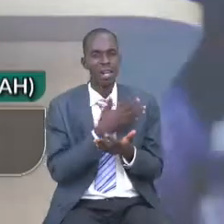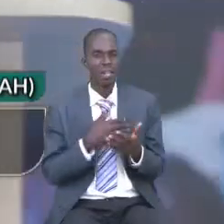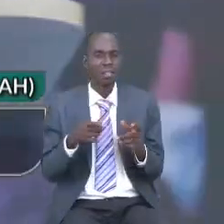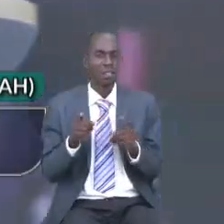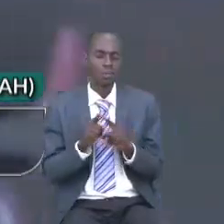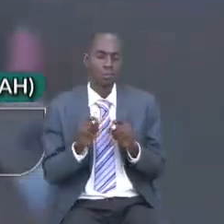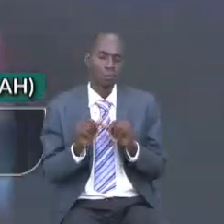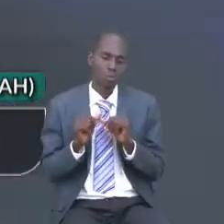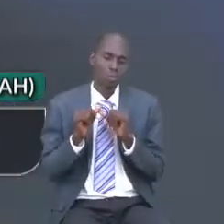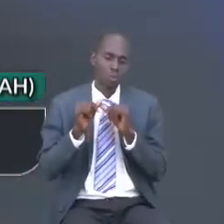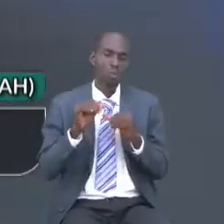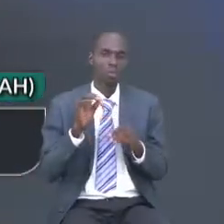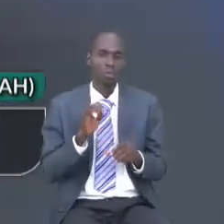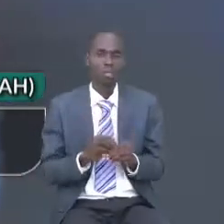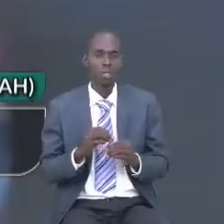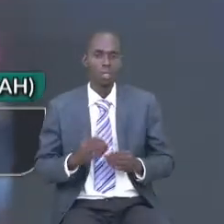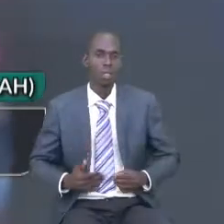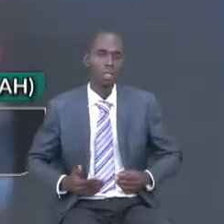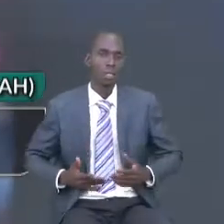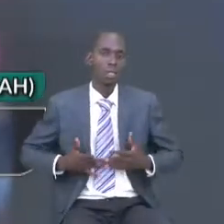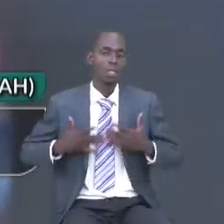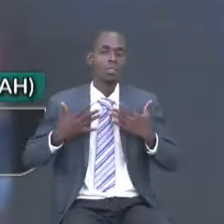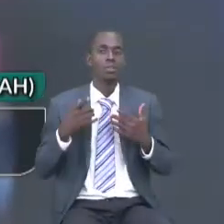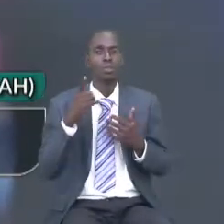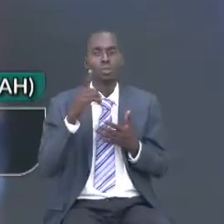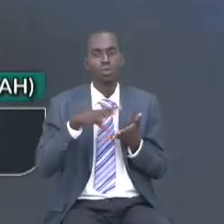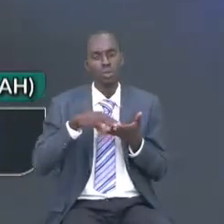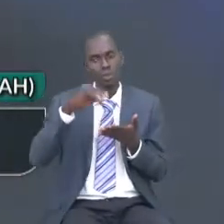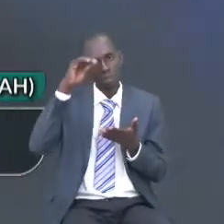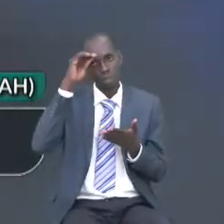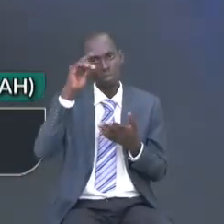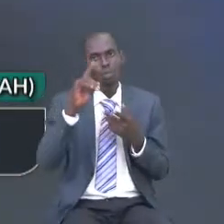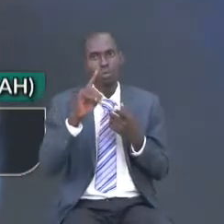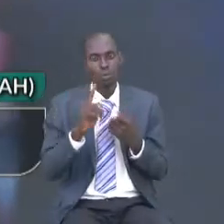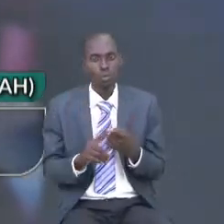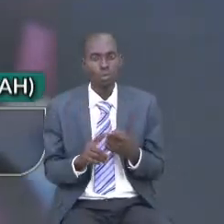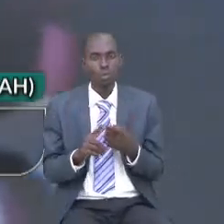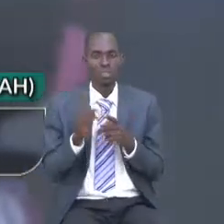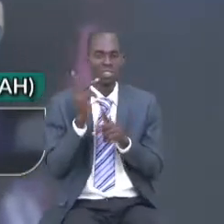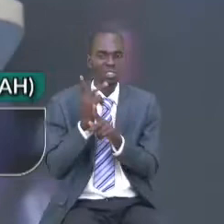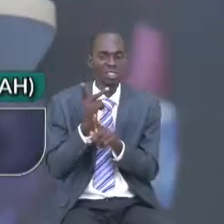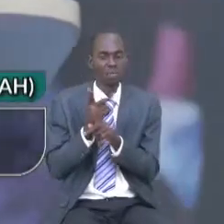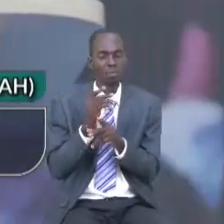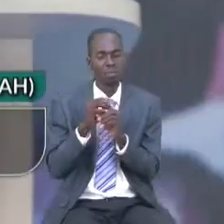in life, we learn to retain.